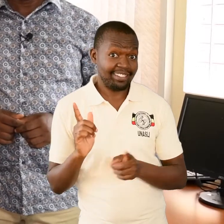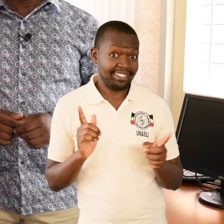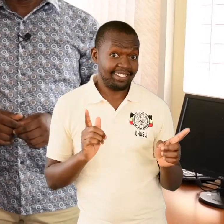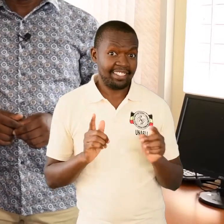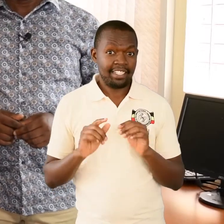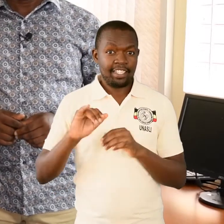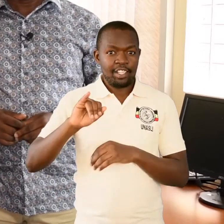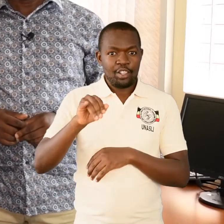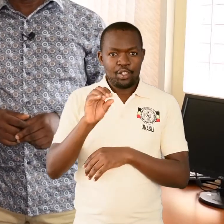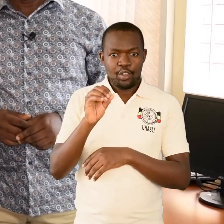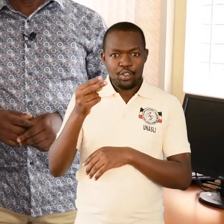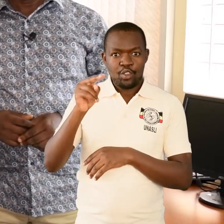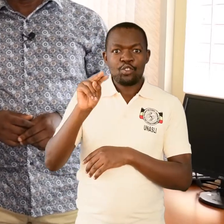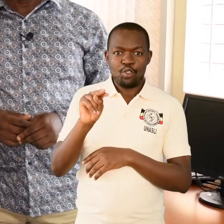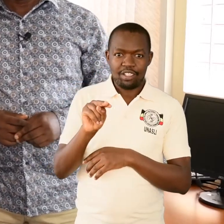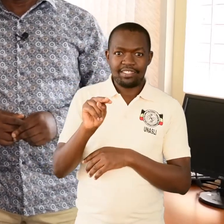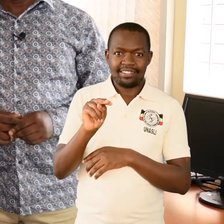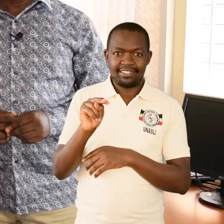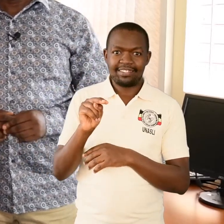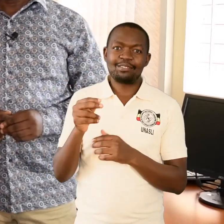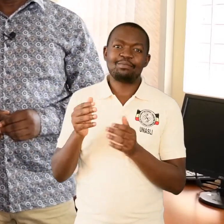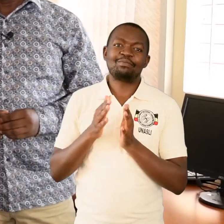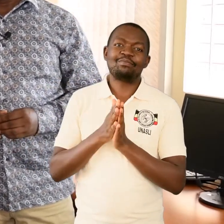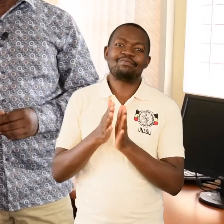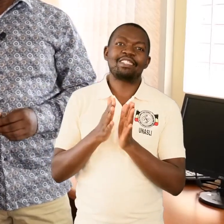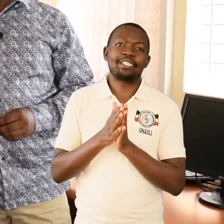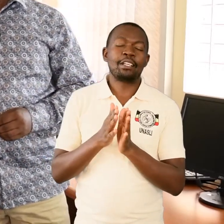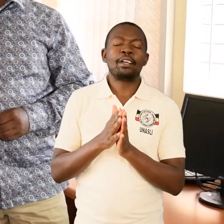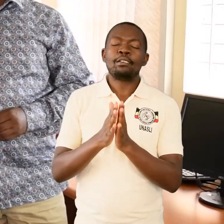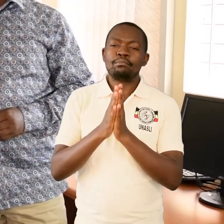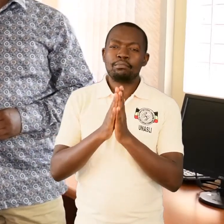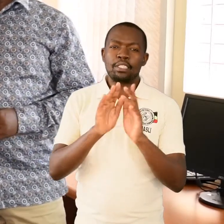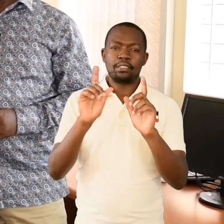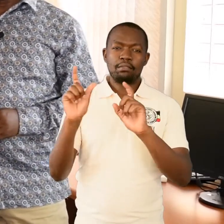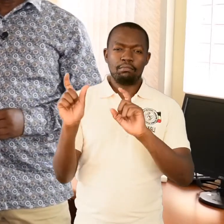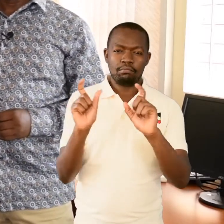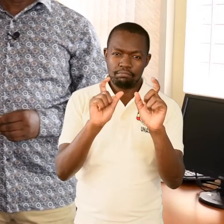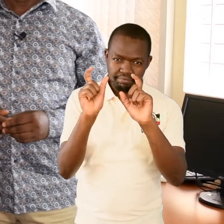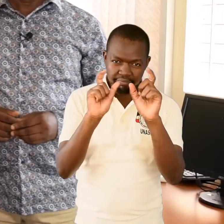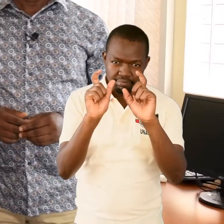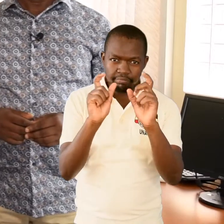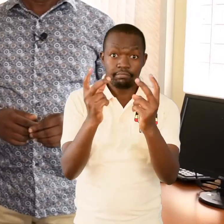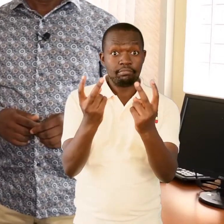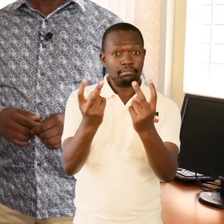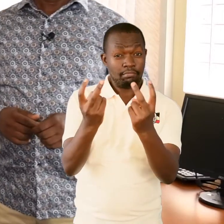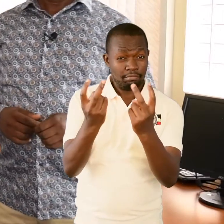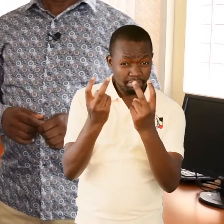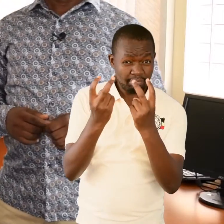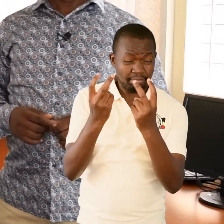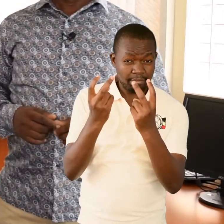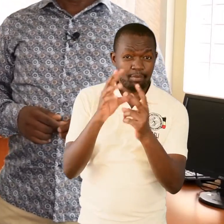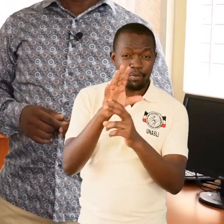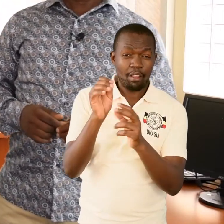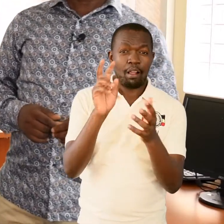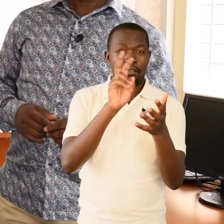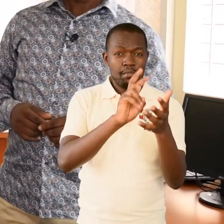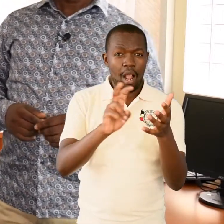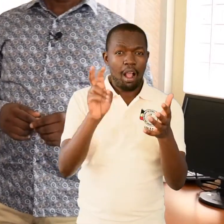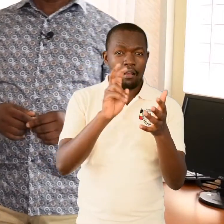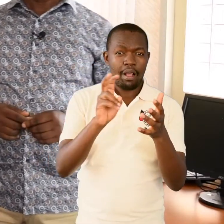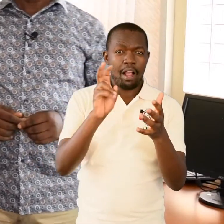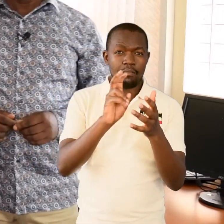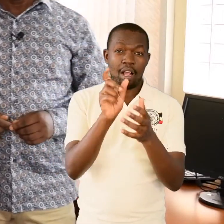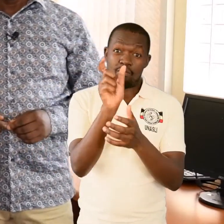read to you. Pay attention so that you get every word in the case study. Thank